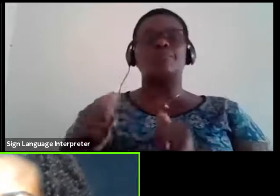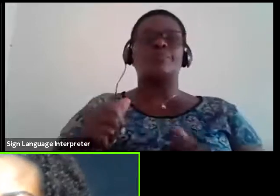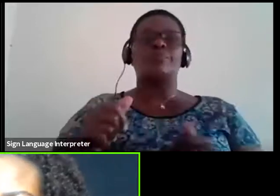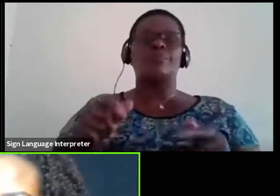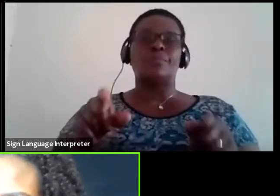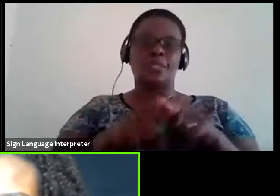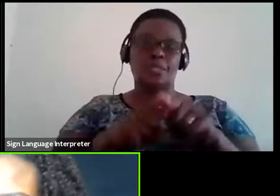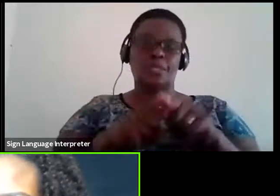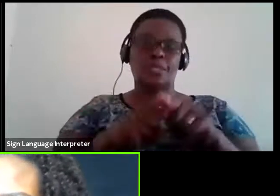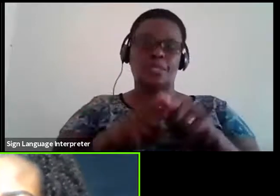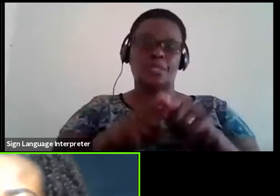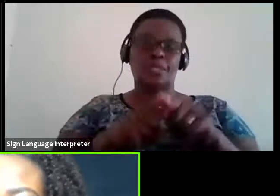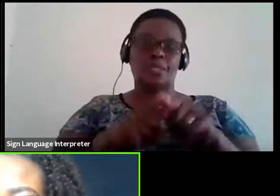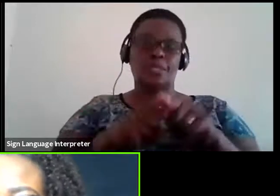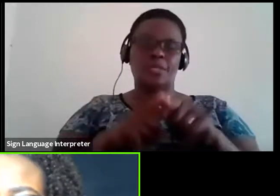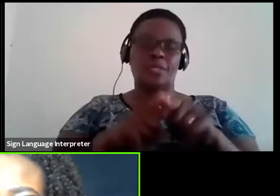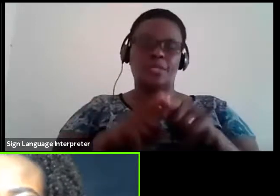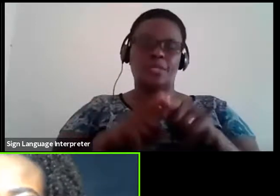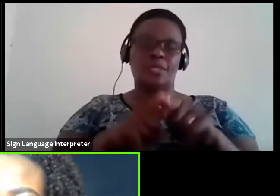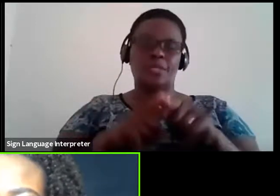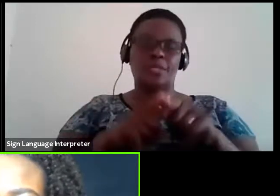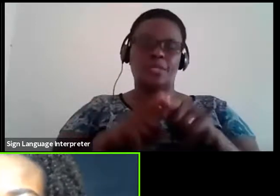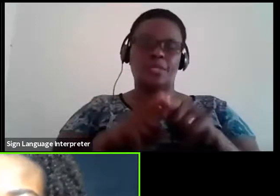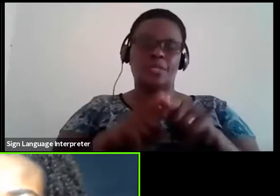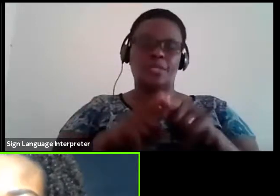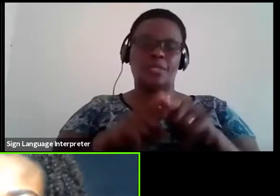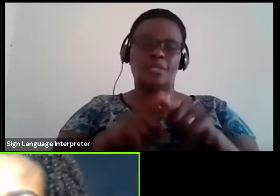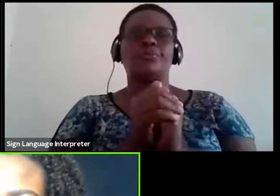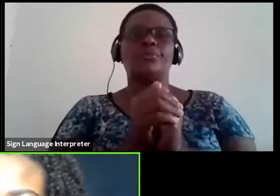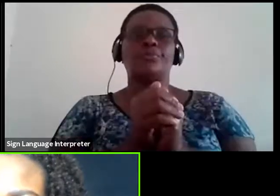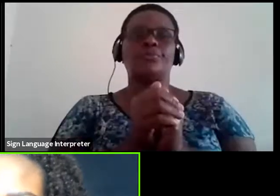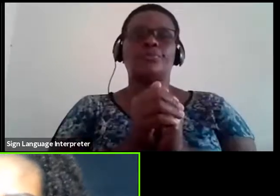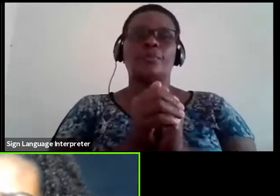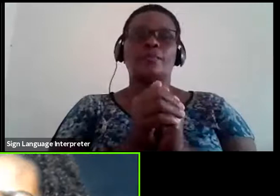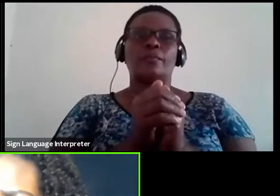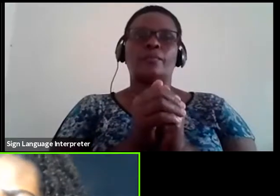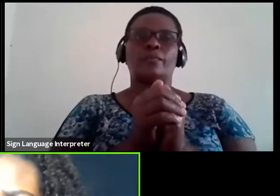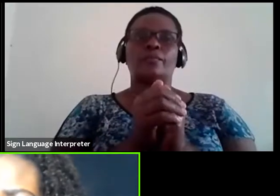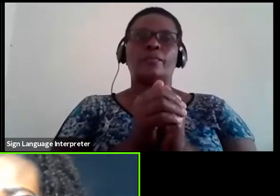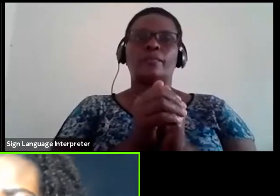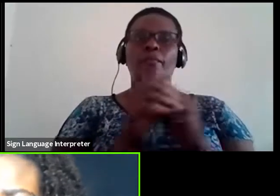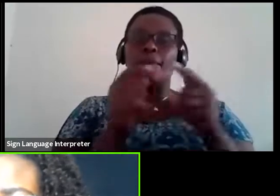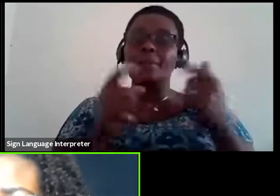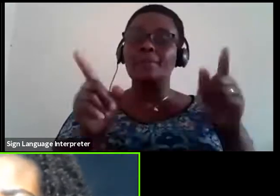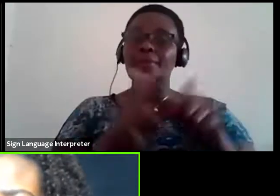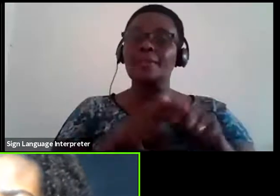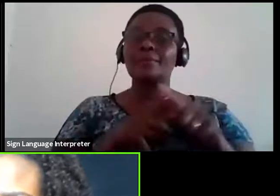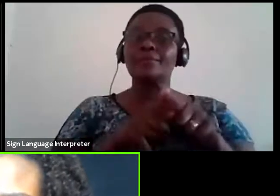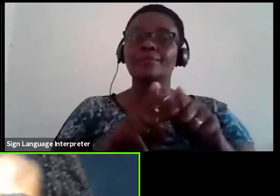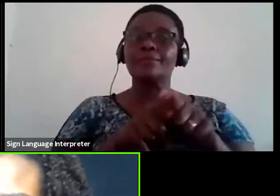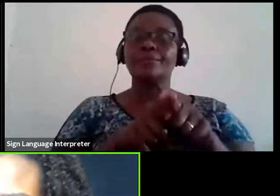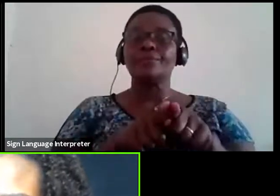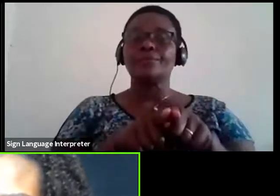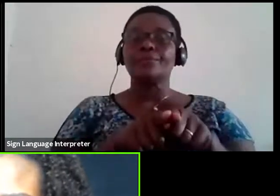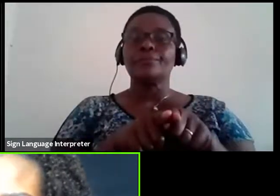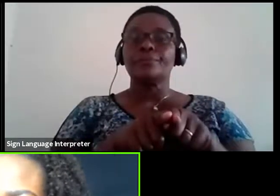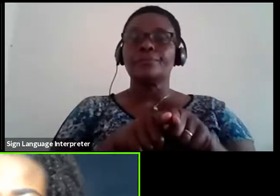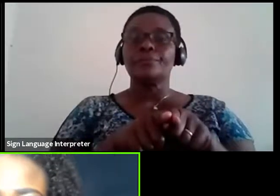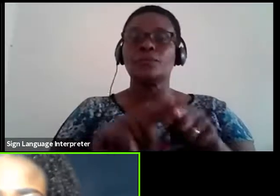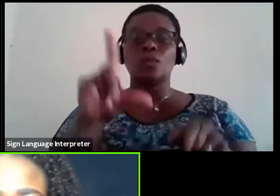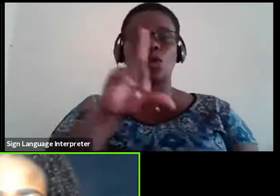case it is that you have been faced with. But also, I think local context is also very important